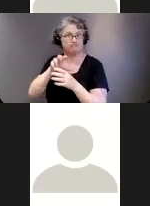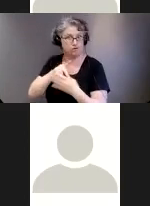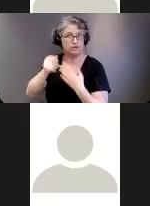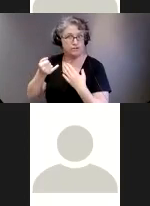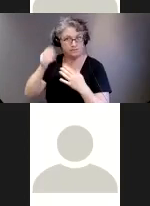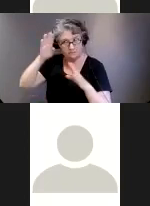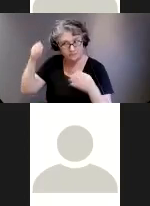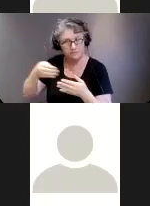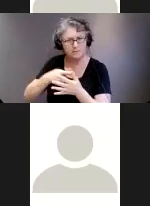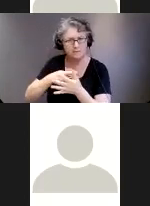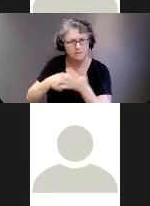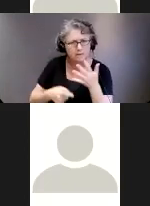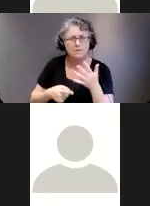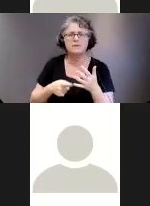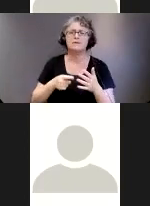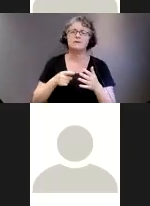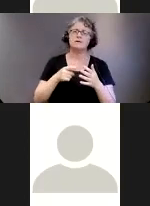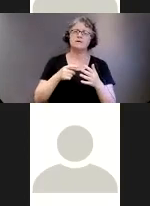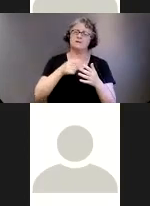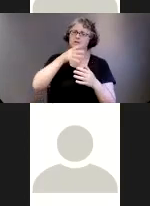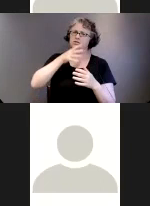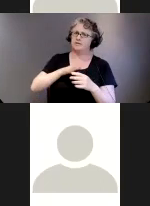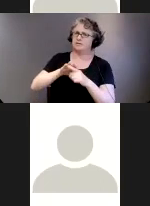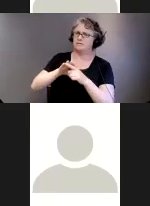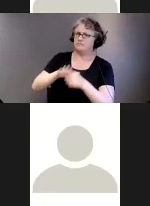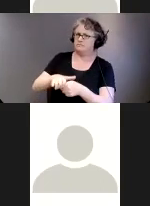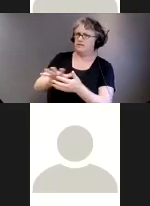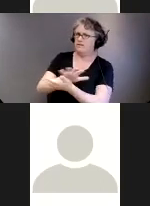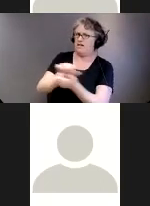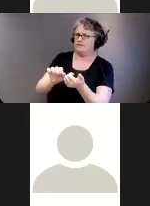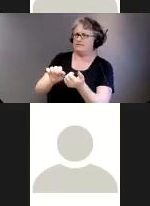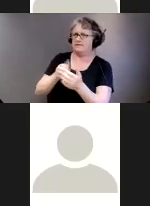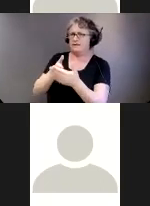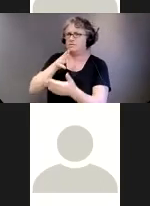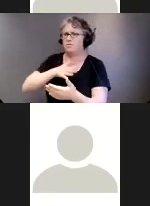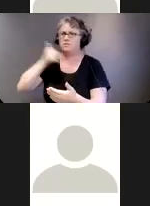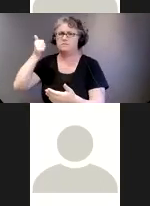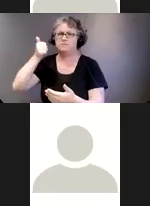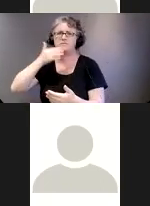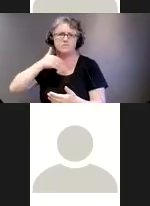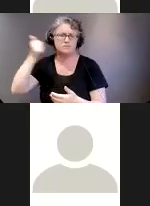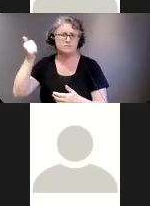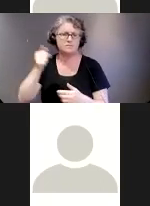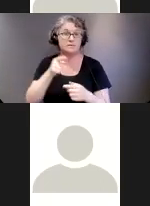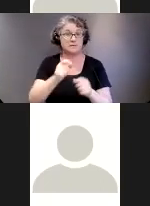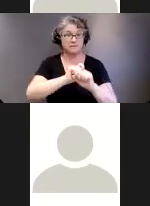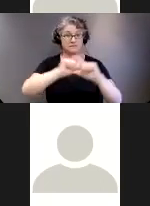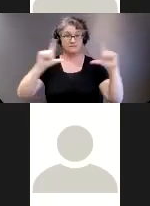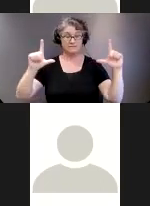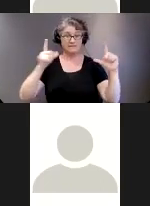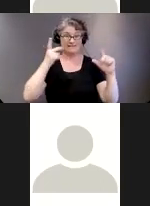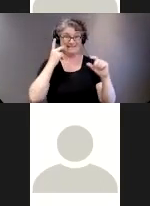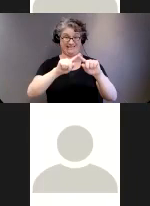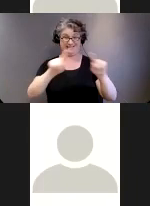gender-based violence against older women. And this is where you can see a visual representation of the